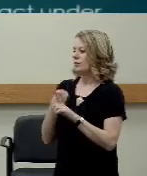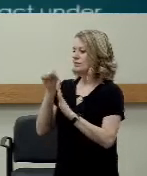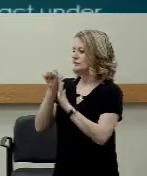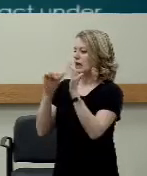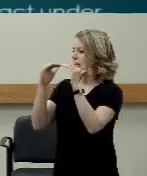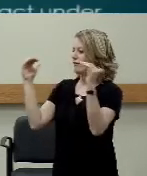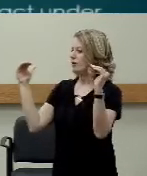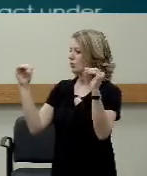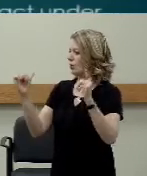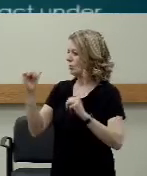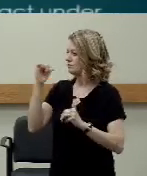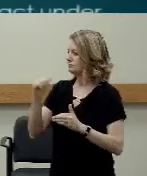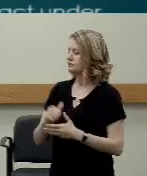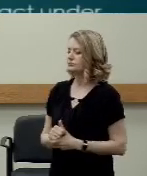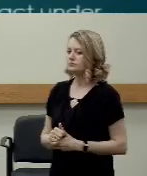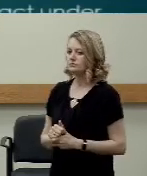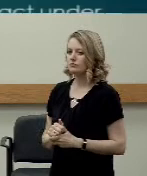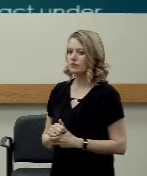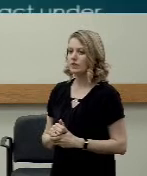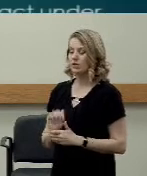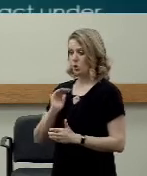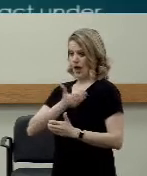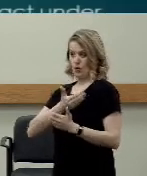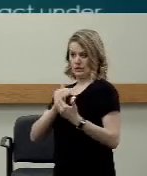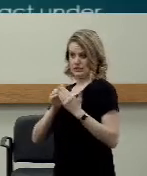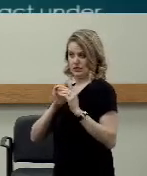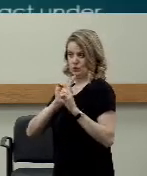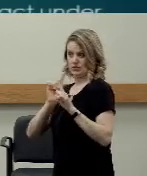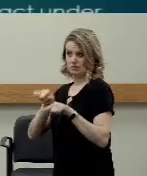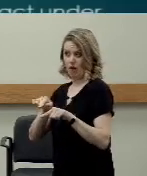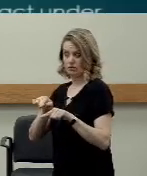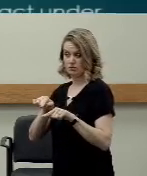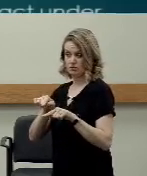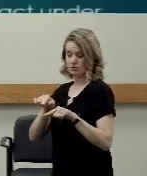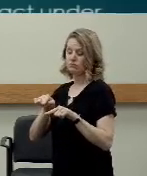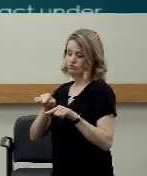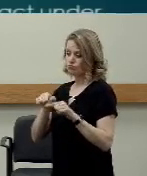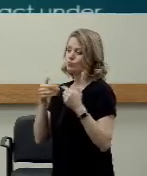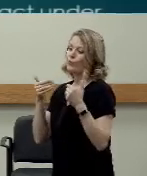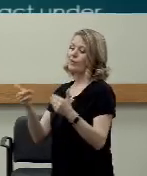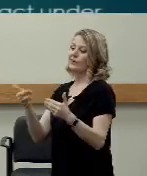So our early city response, we ultimately made